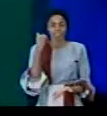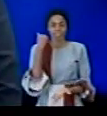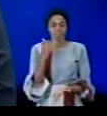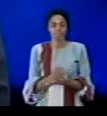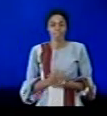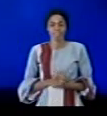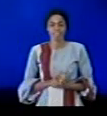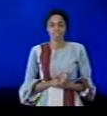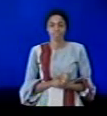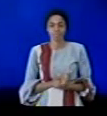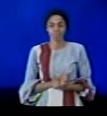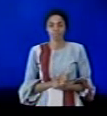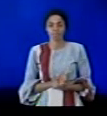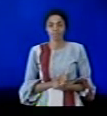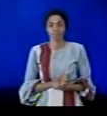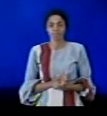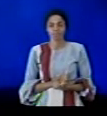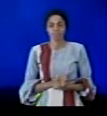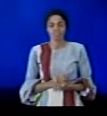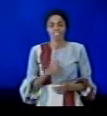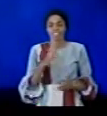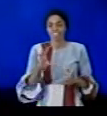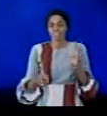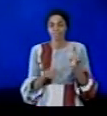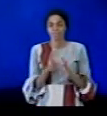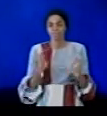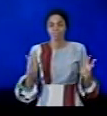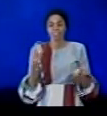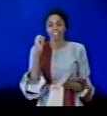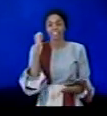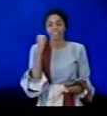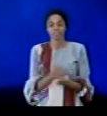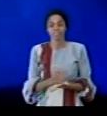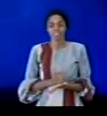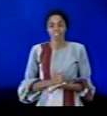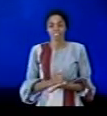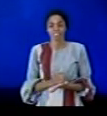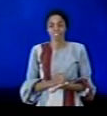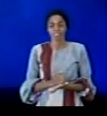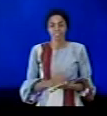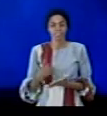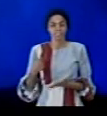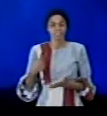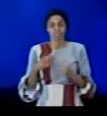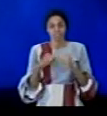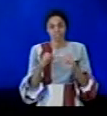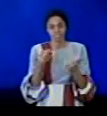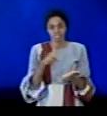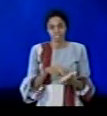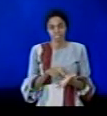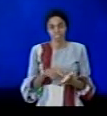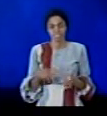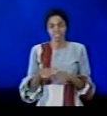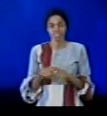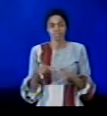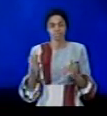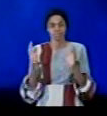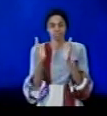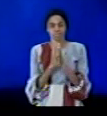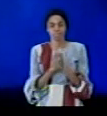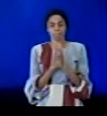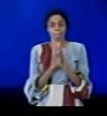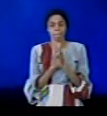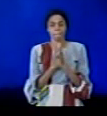amen. And a global amen. We should remain, we should continue to remain standing as we go to the Lord in